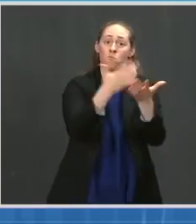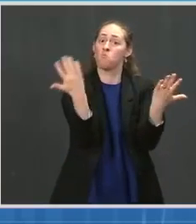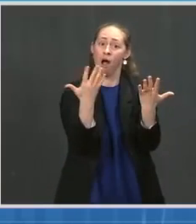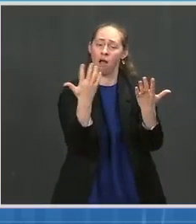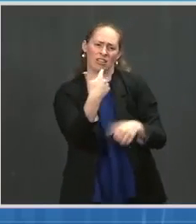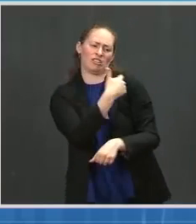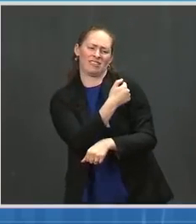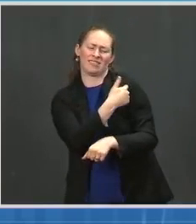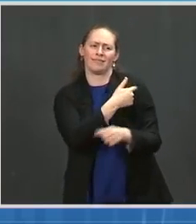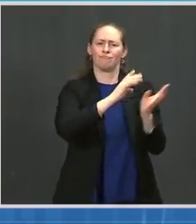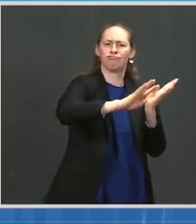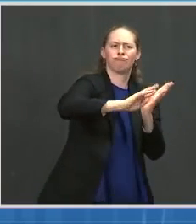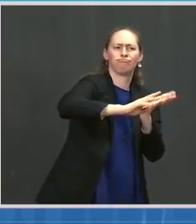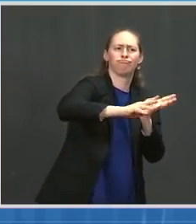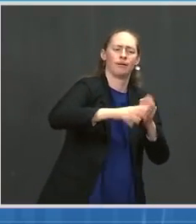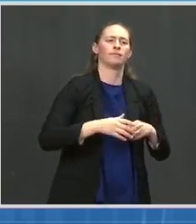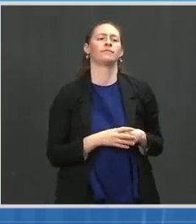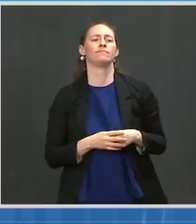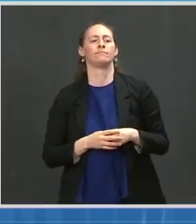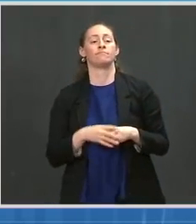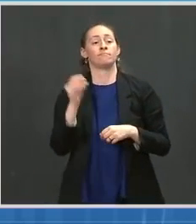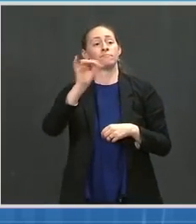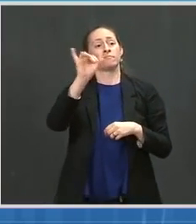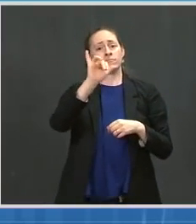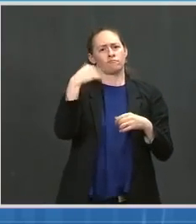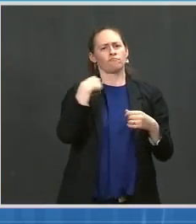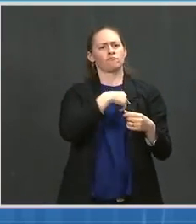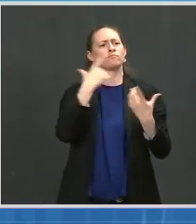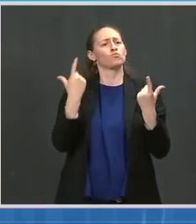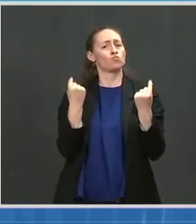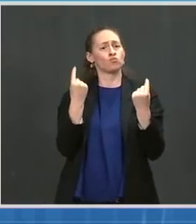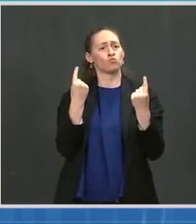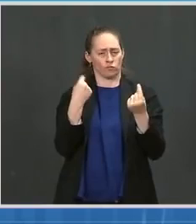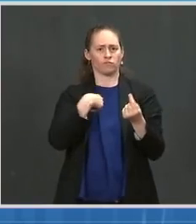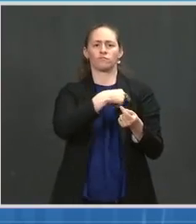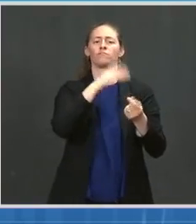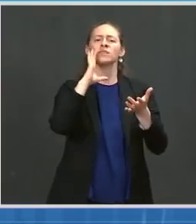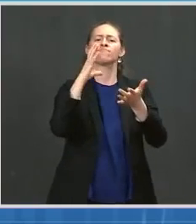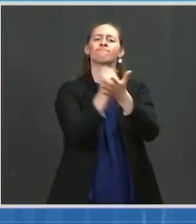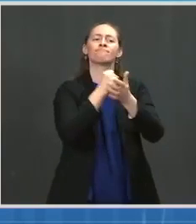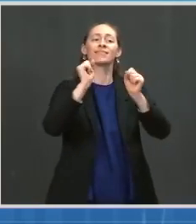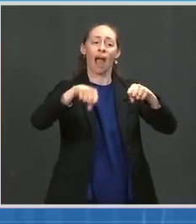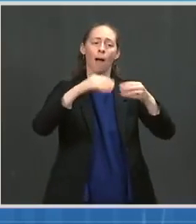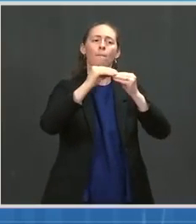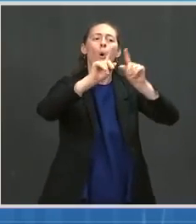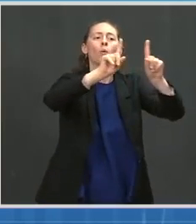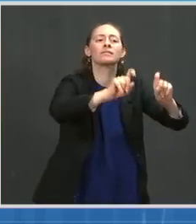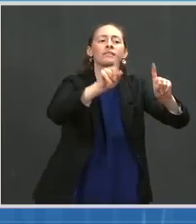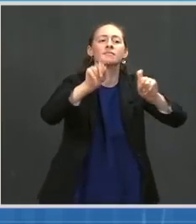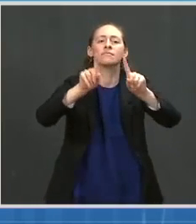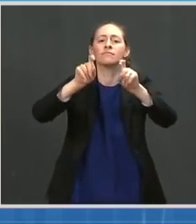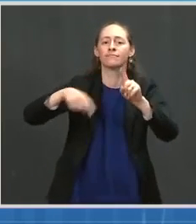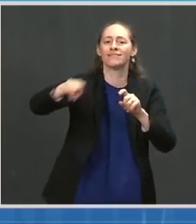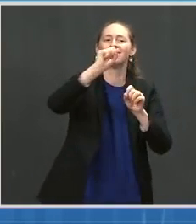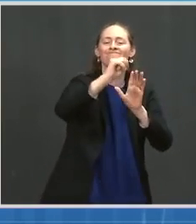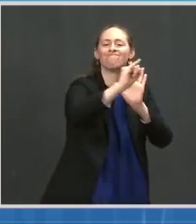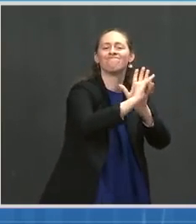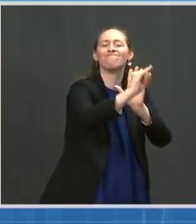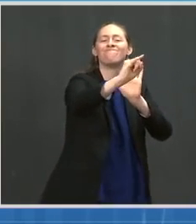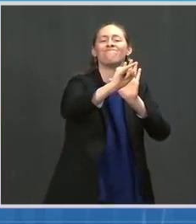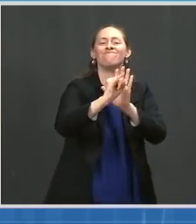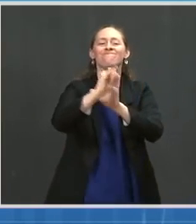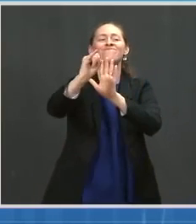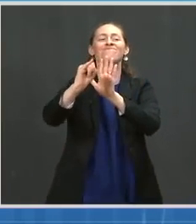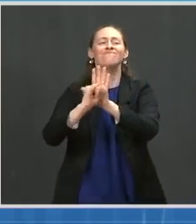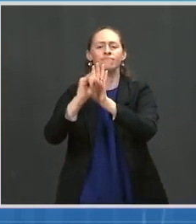Third, providing additional testing capacity, including increasing the availability of diagnostic testing, as well as screening